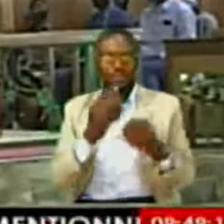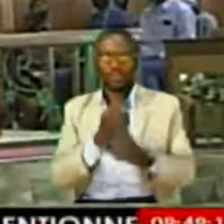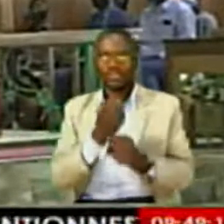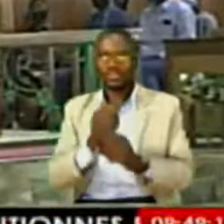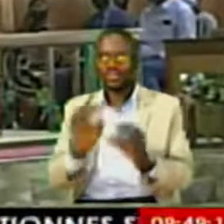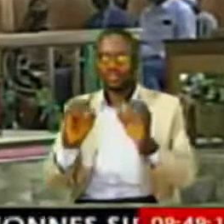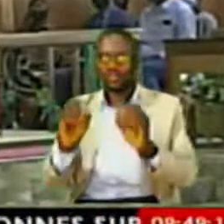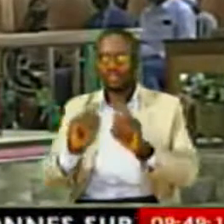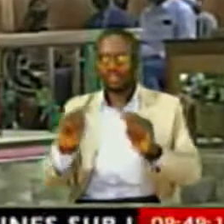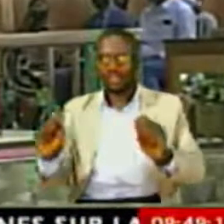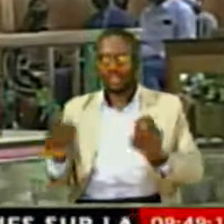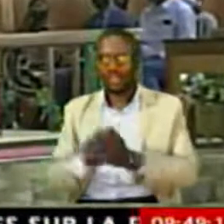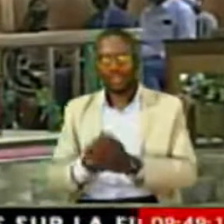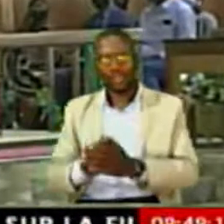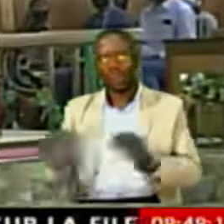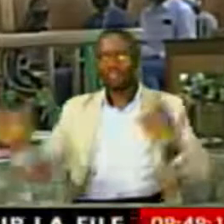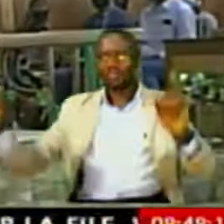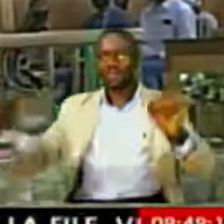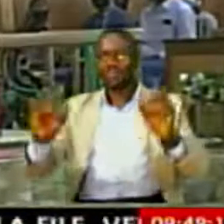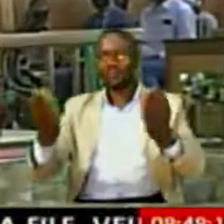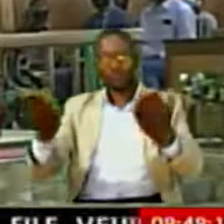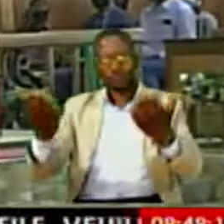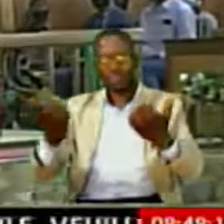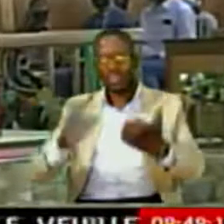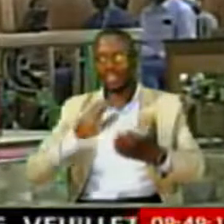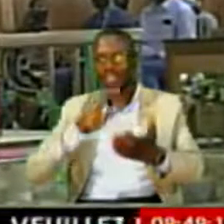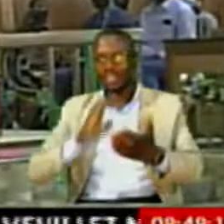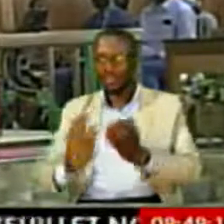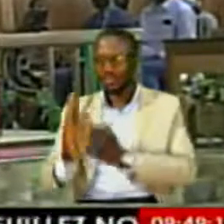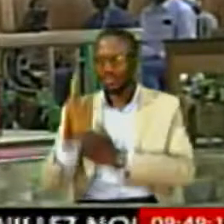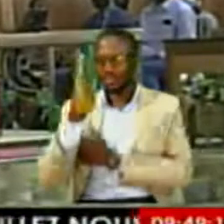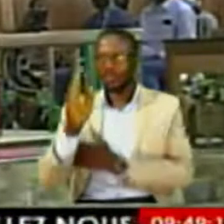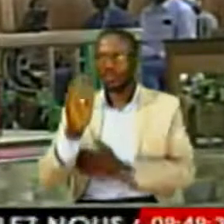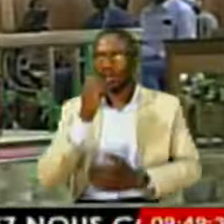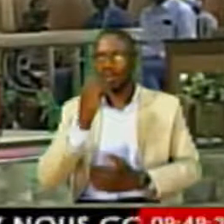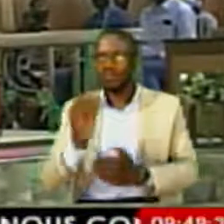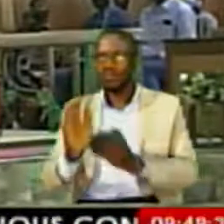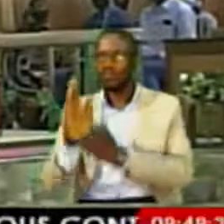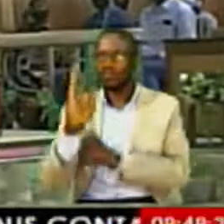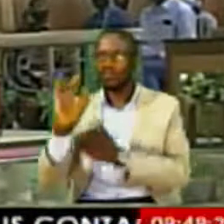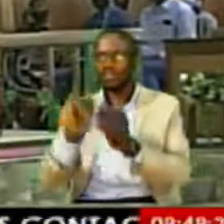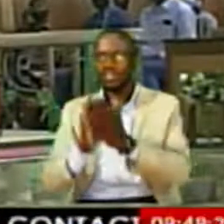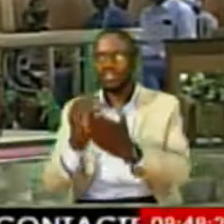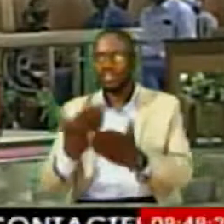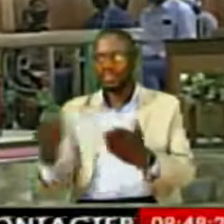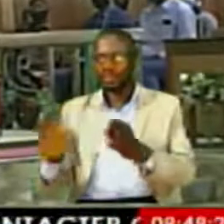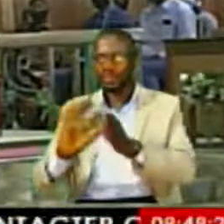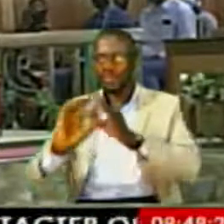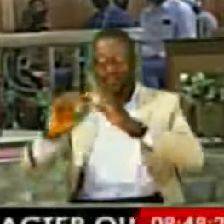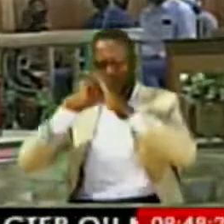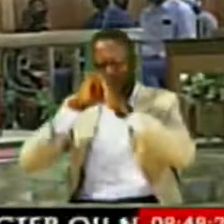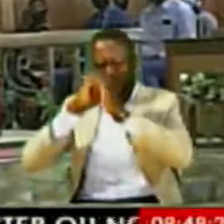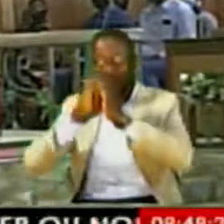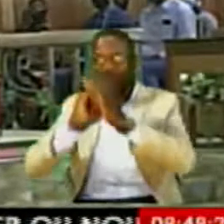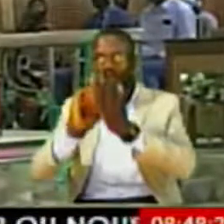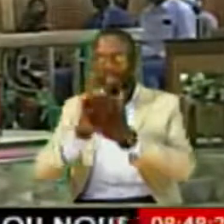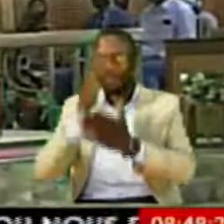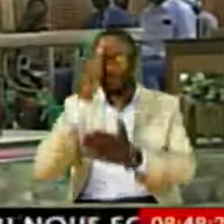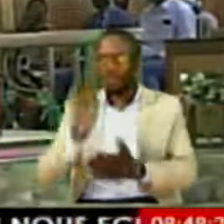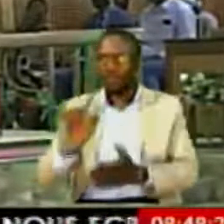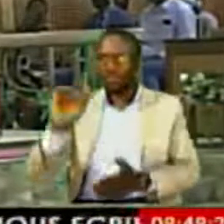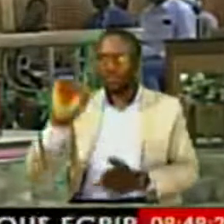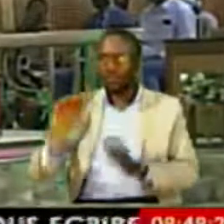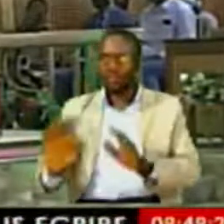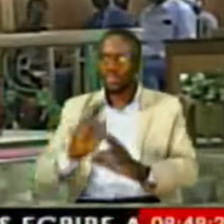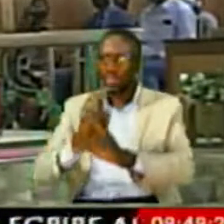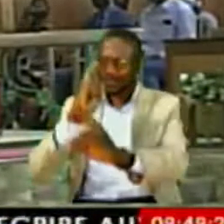many attributes. Il voulait être He wanted to be God. Dieu, c'est l'objet d'adoration. God is an object of worship.